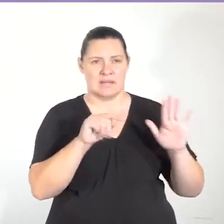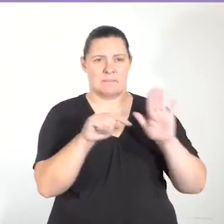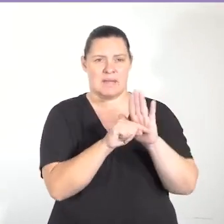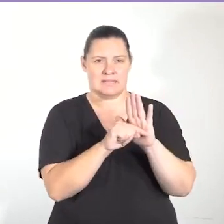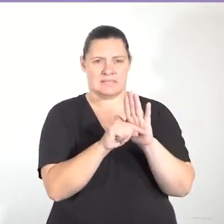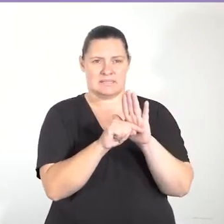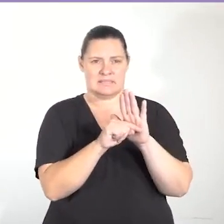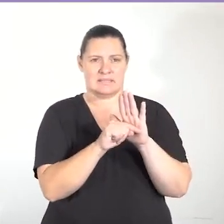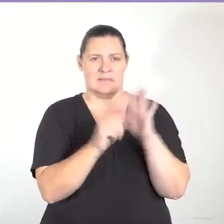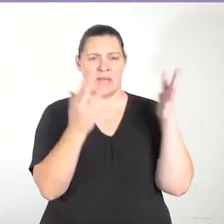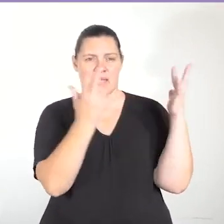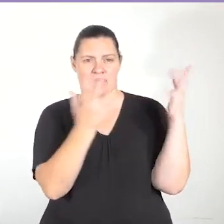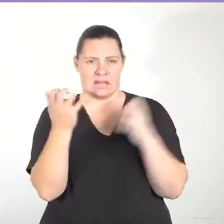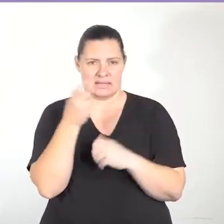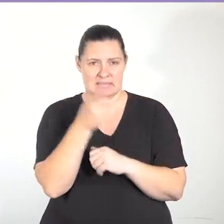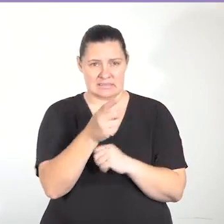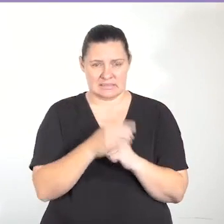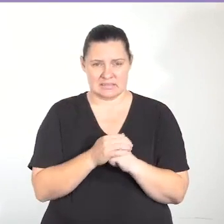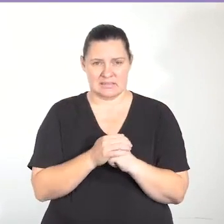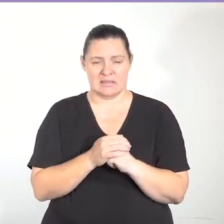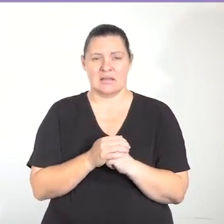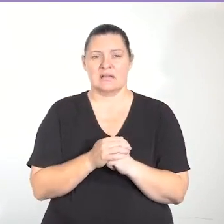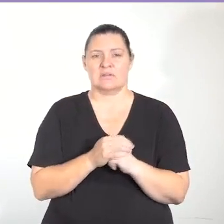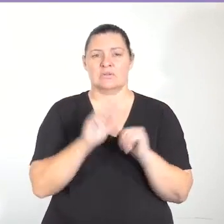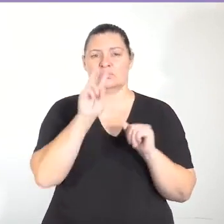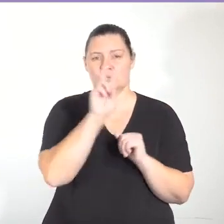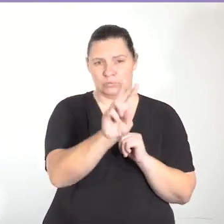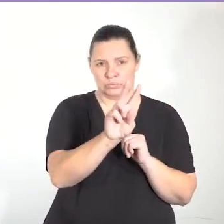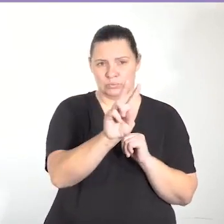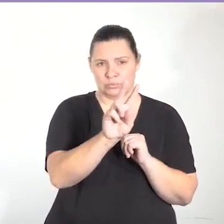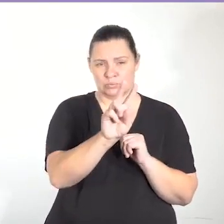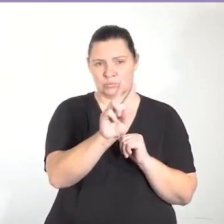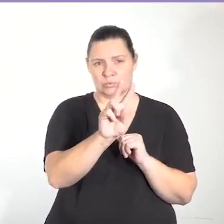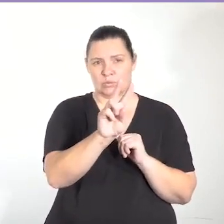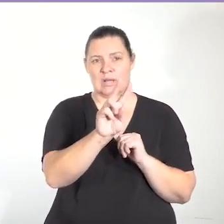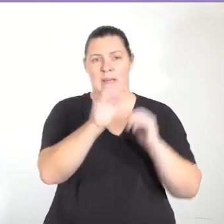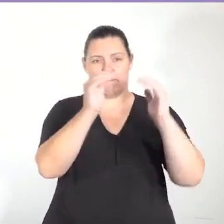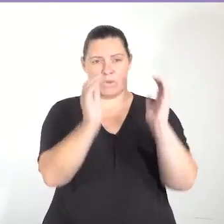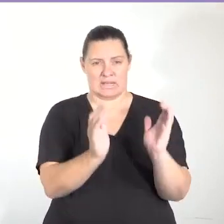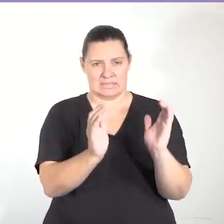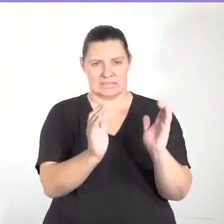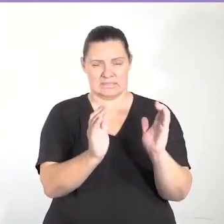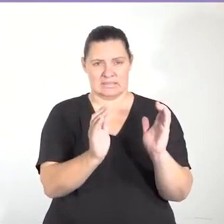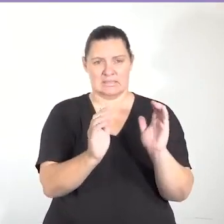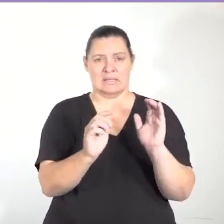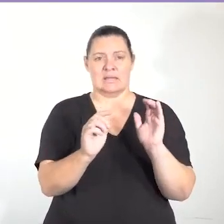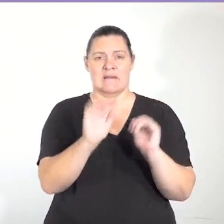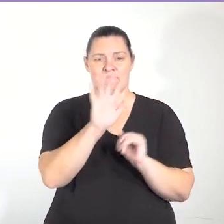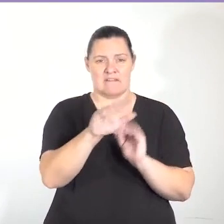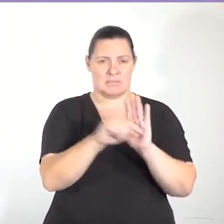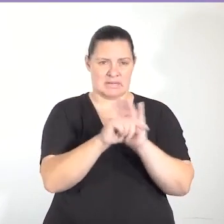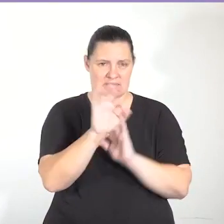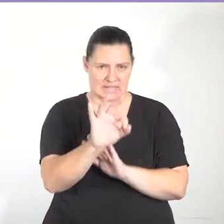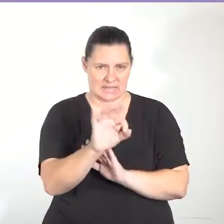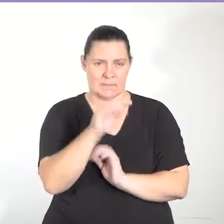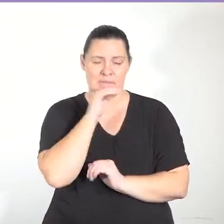9 minus, and I'm going to calculate that term there, which is 2, and then in the bracket it's 5